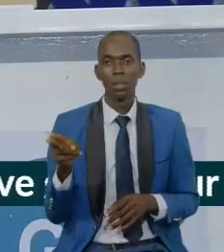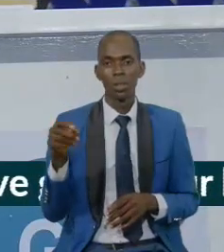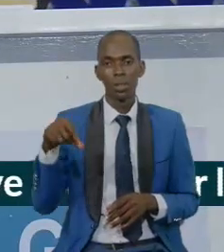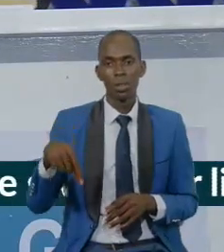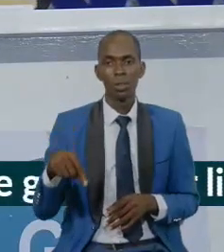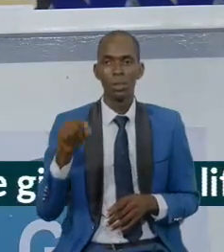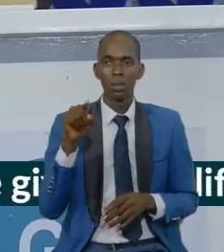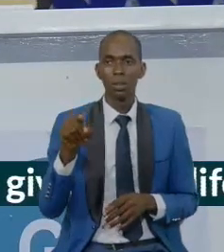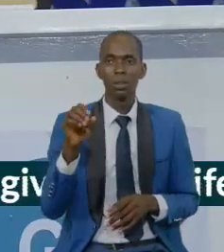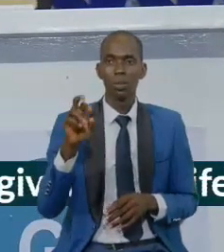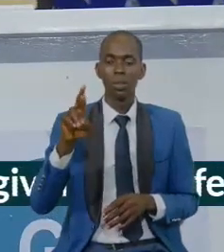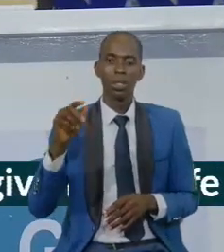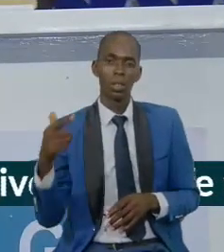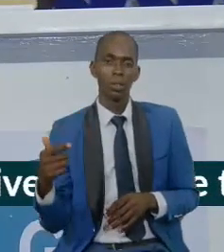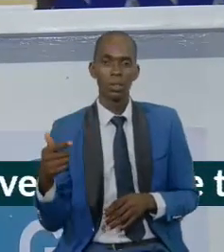gckhq.org